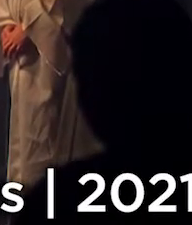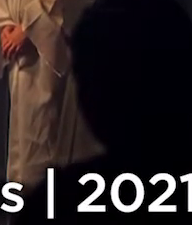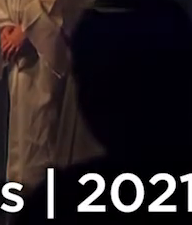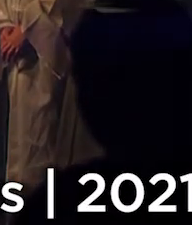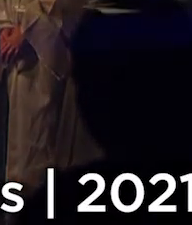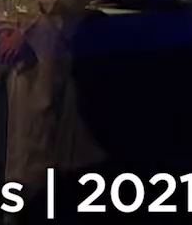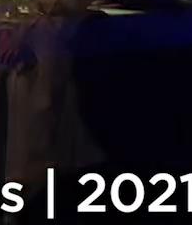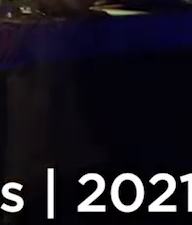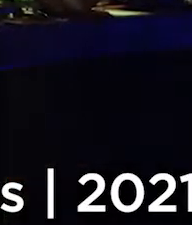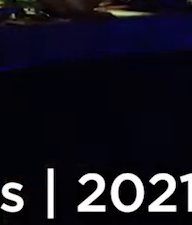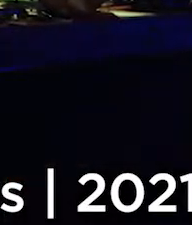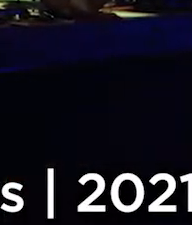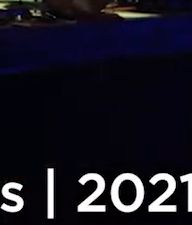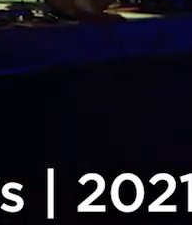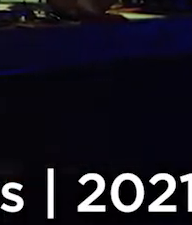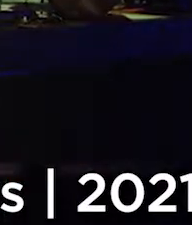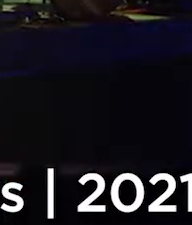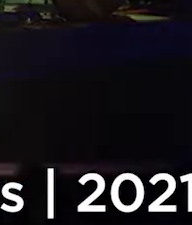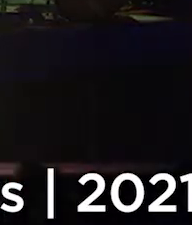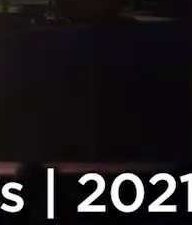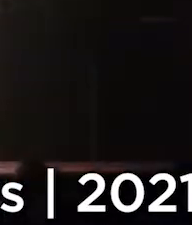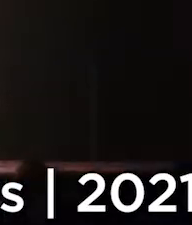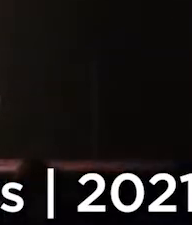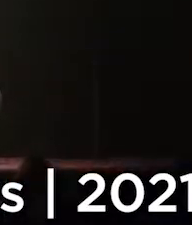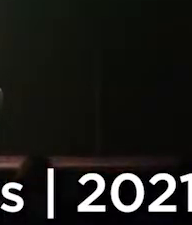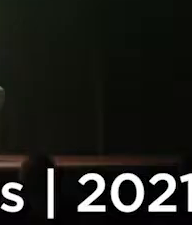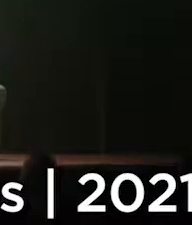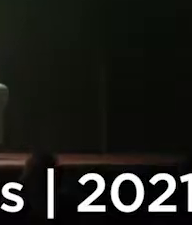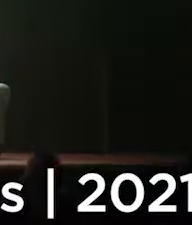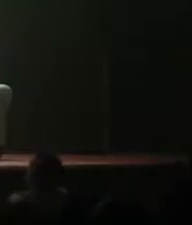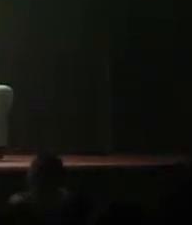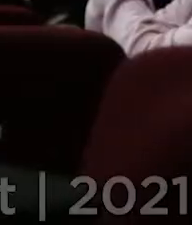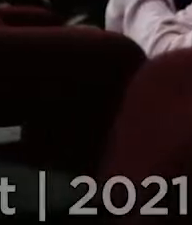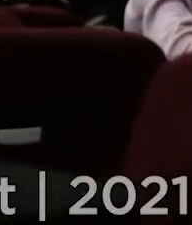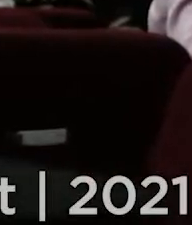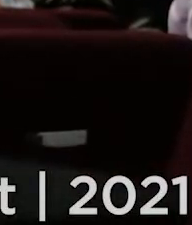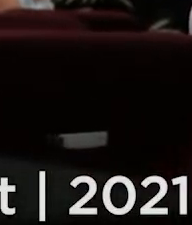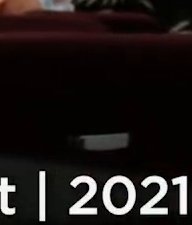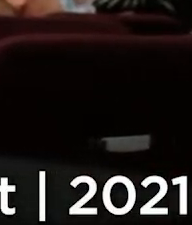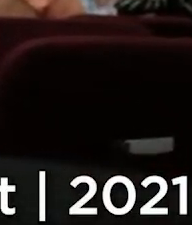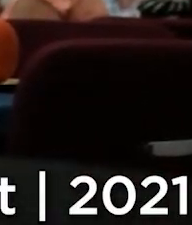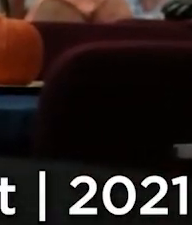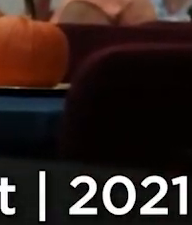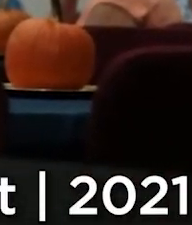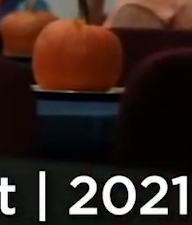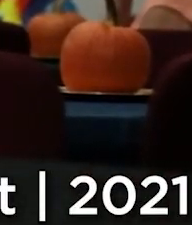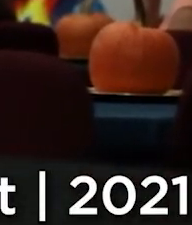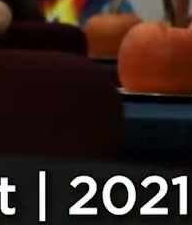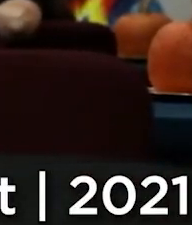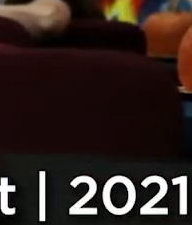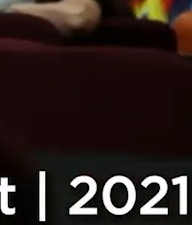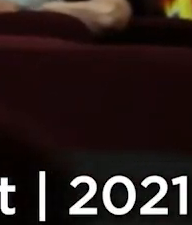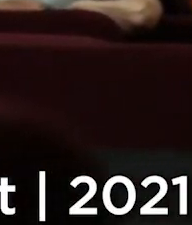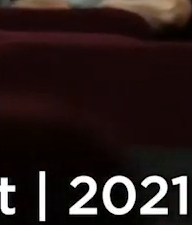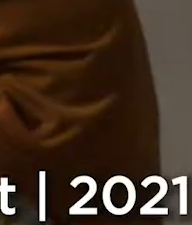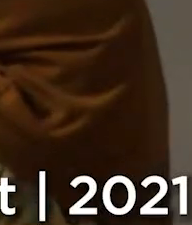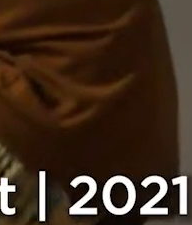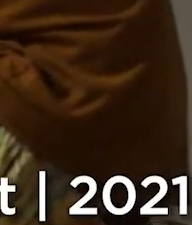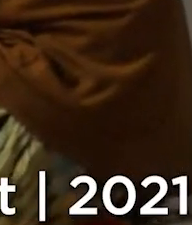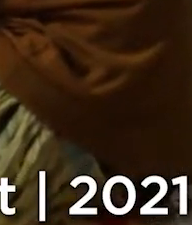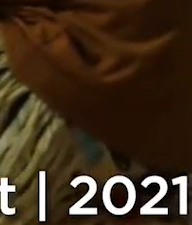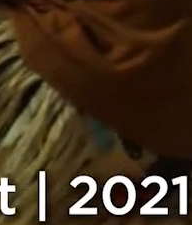different teams at New Life come together to make that production happen. I've watched over the last year as